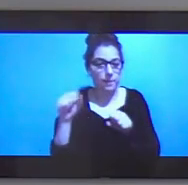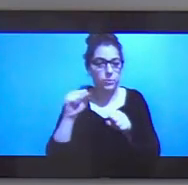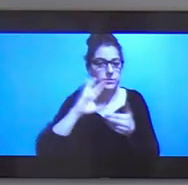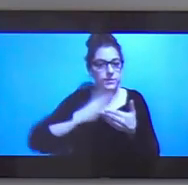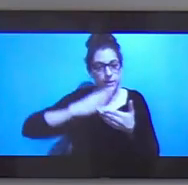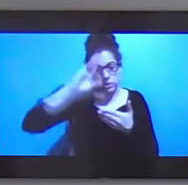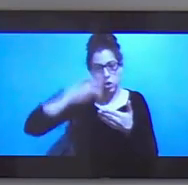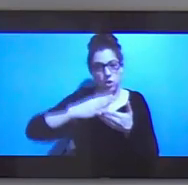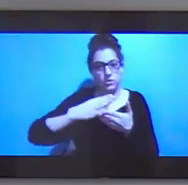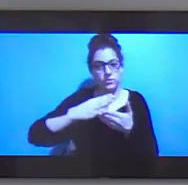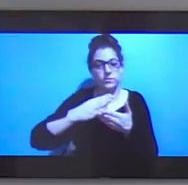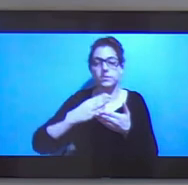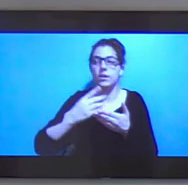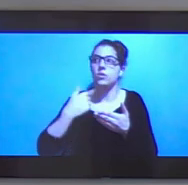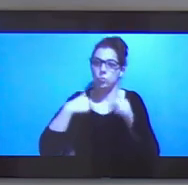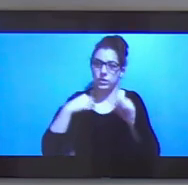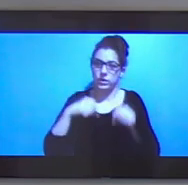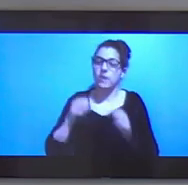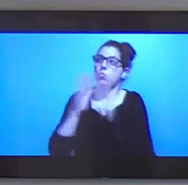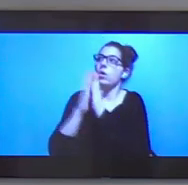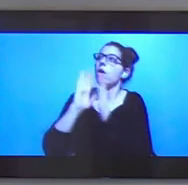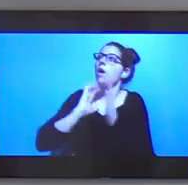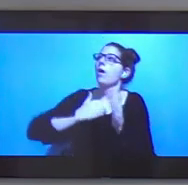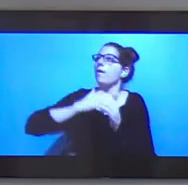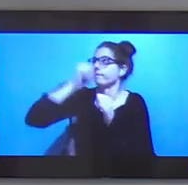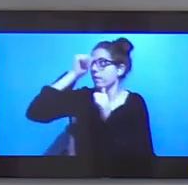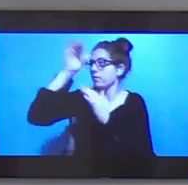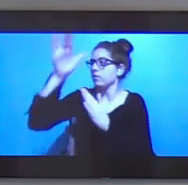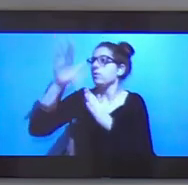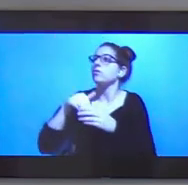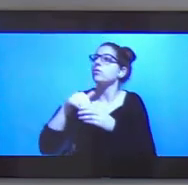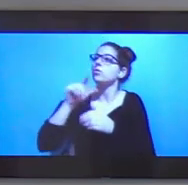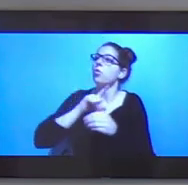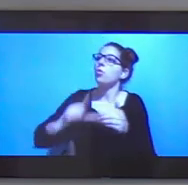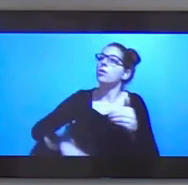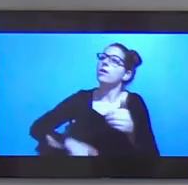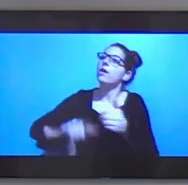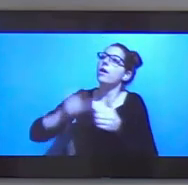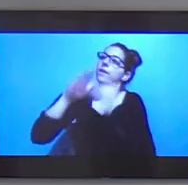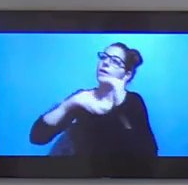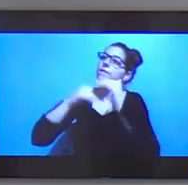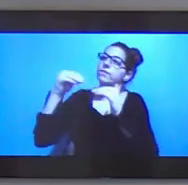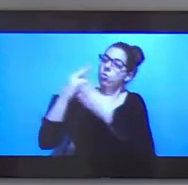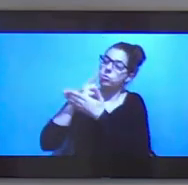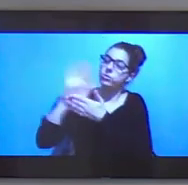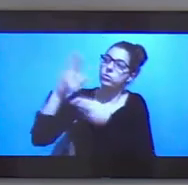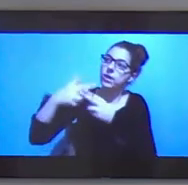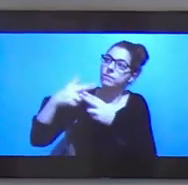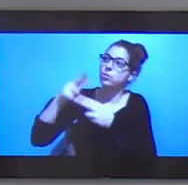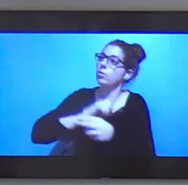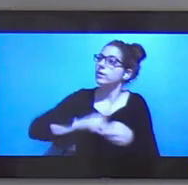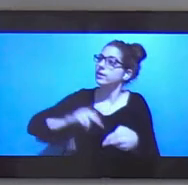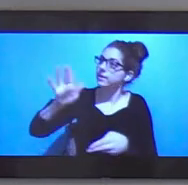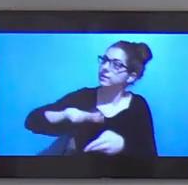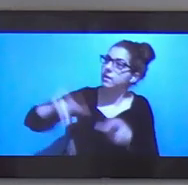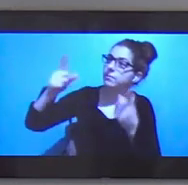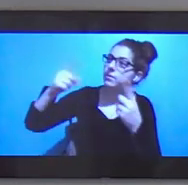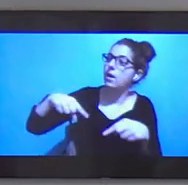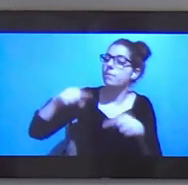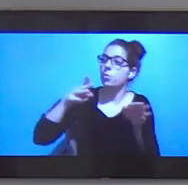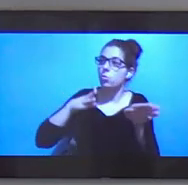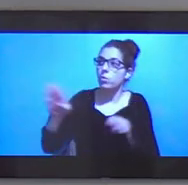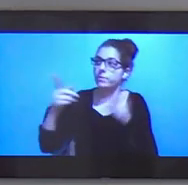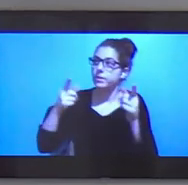pray. Our Father, who art in heaven, hallowed be thy name. Thy kingdom come, thy will be done,